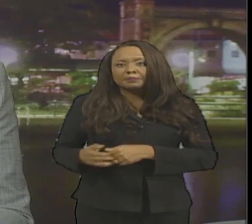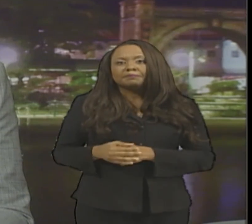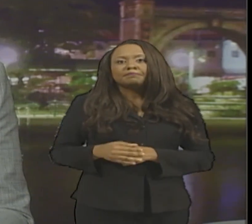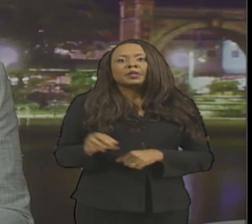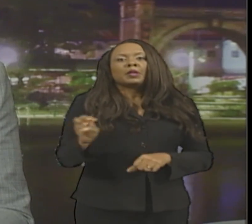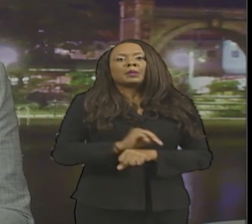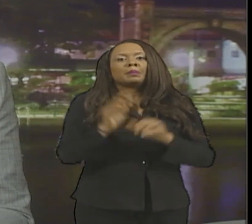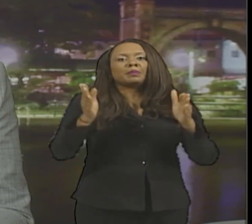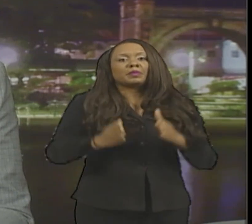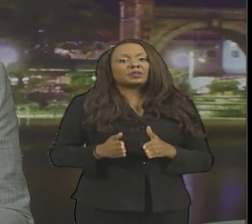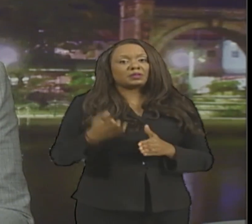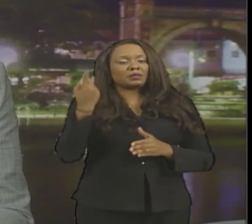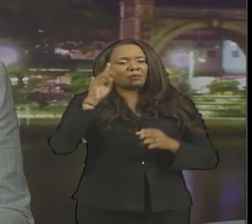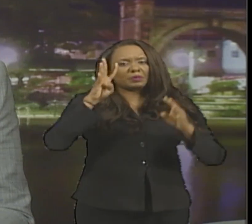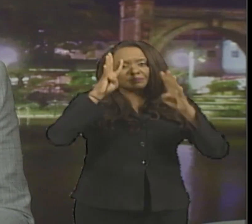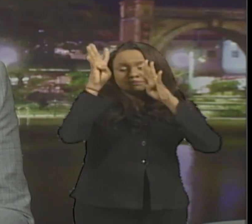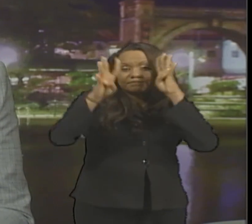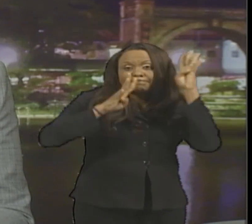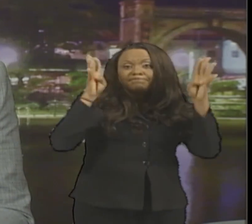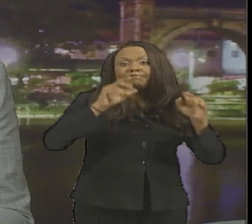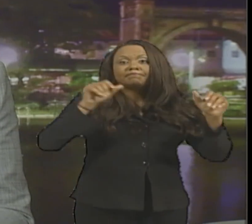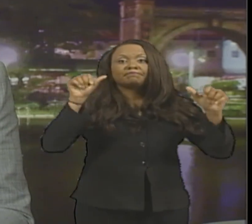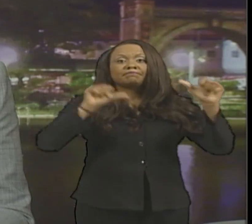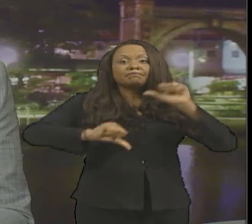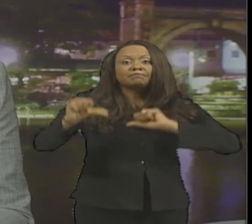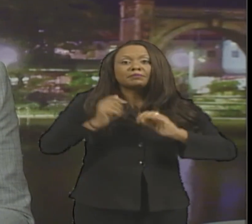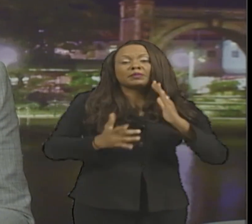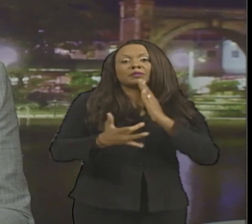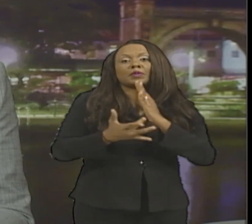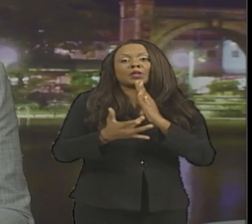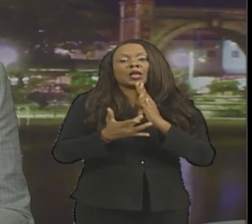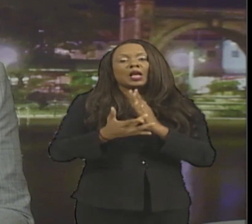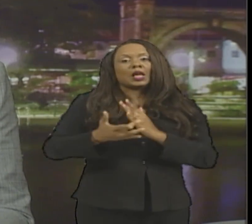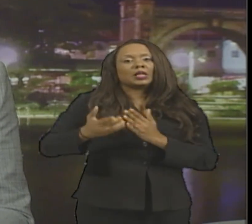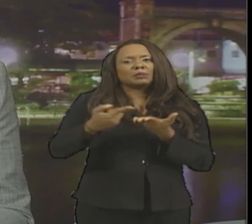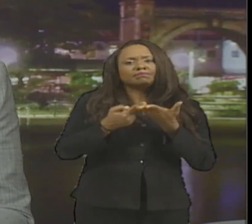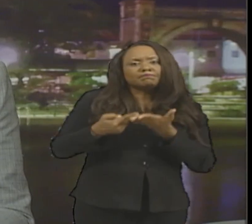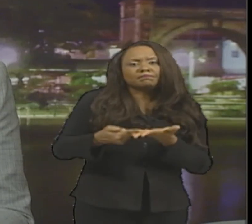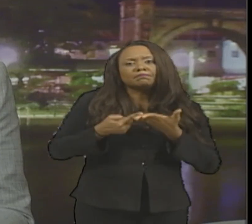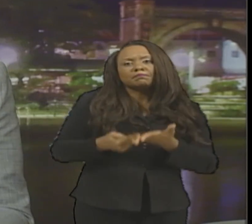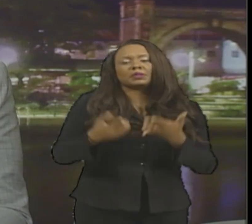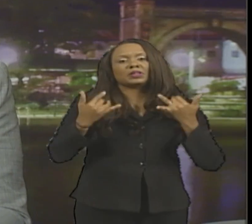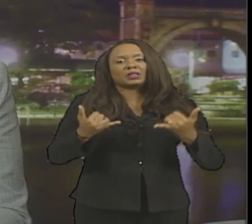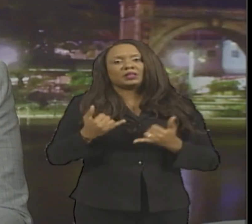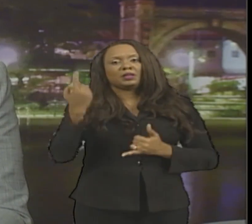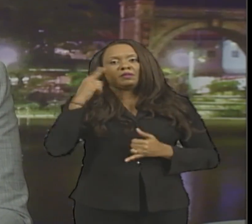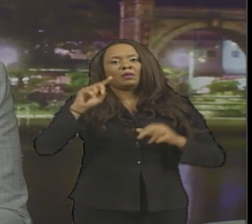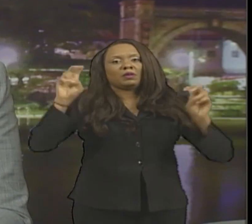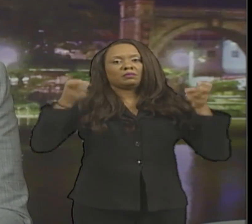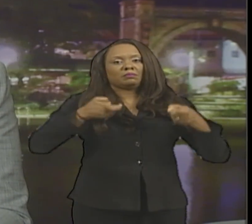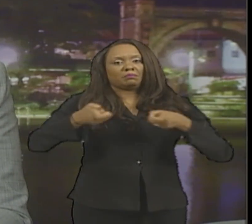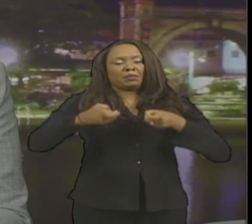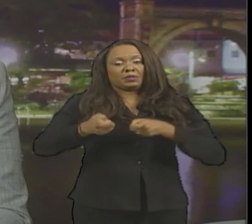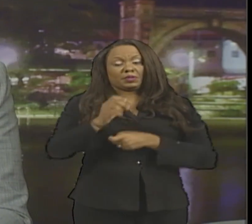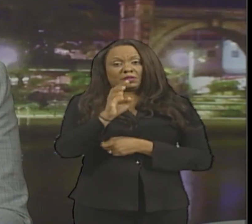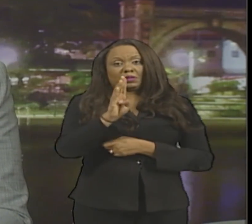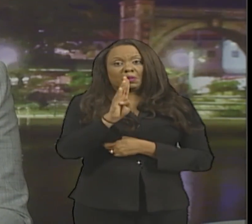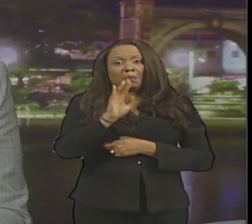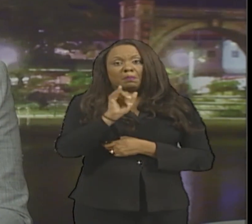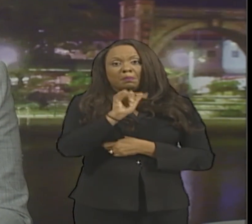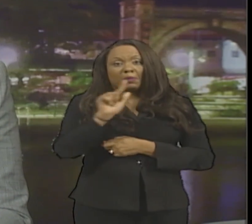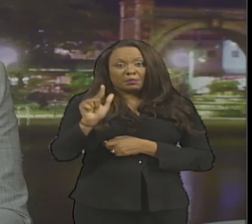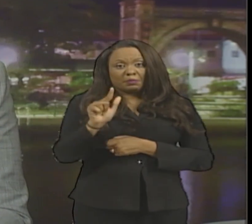Kay McConney, made the disclosure while leading off debate on the Public Finances Management Bill 2019 in the Upper House this